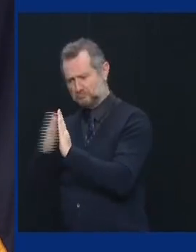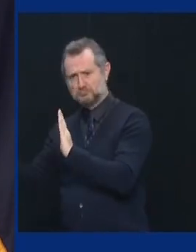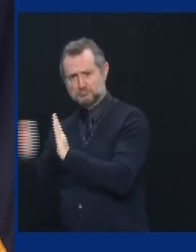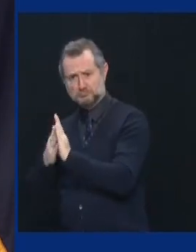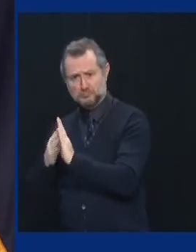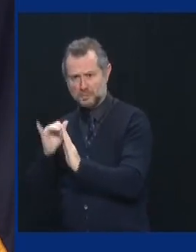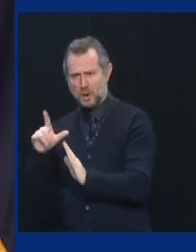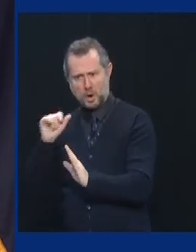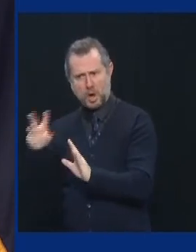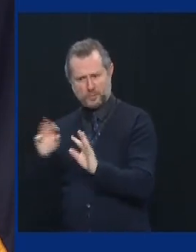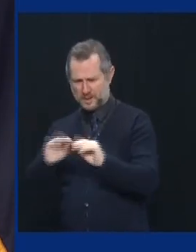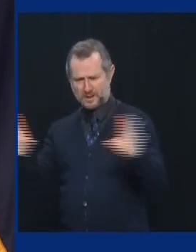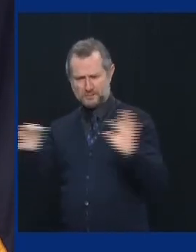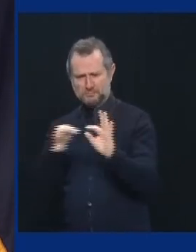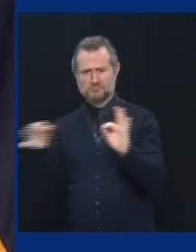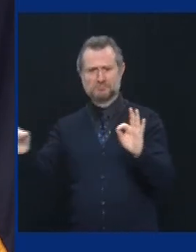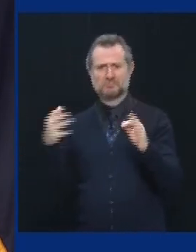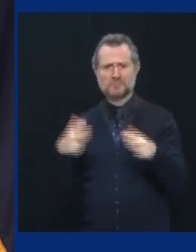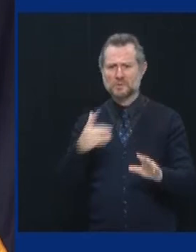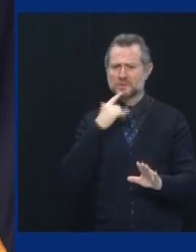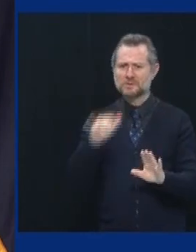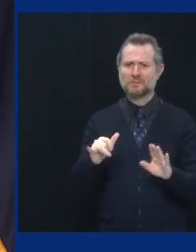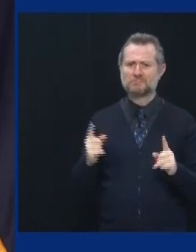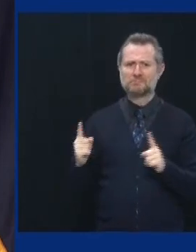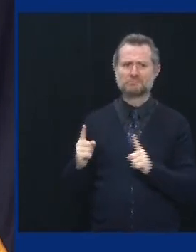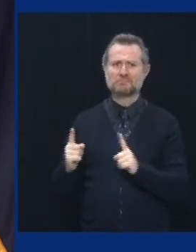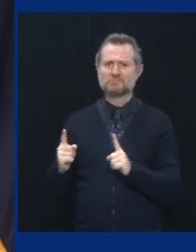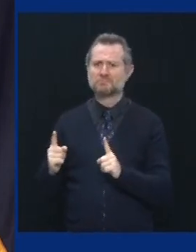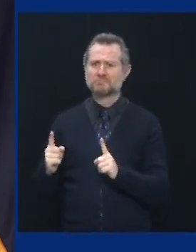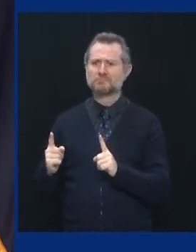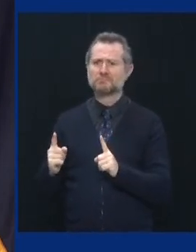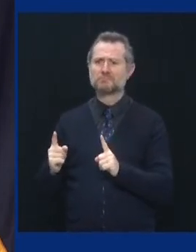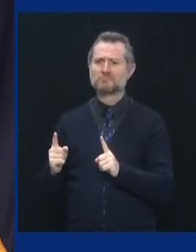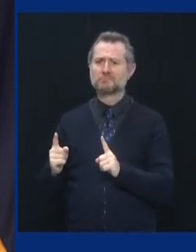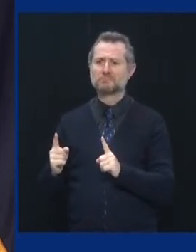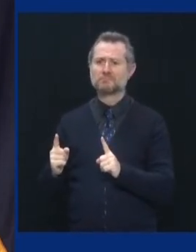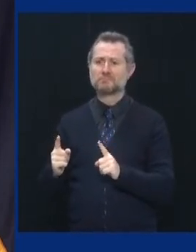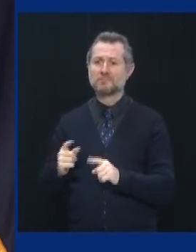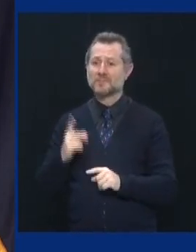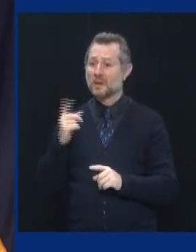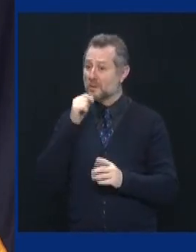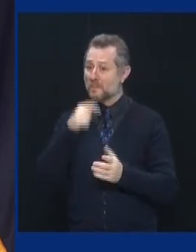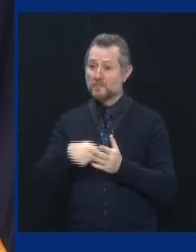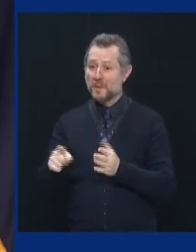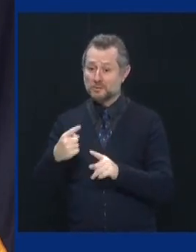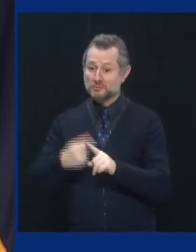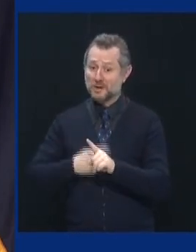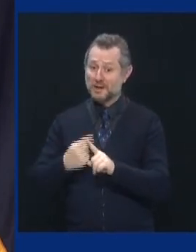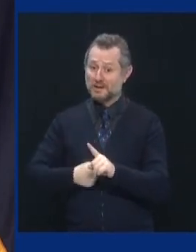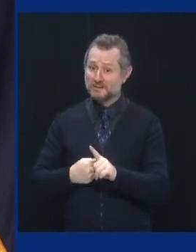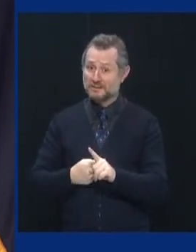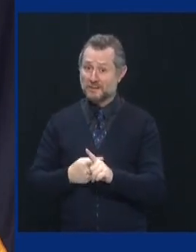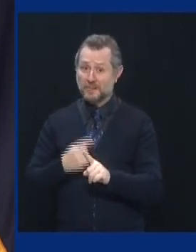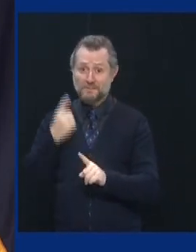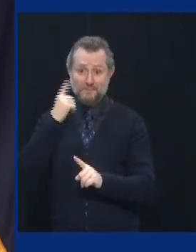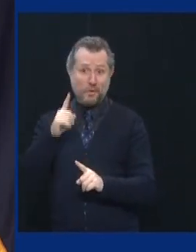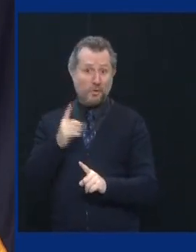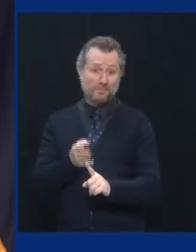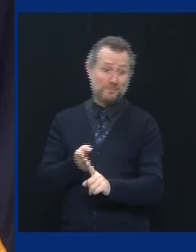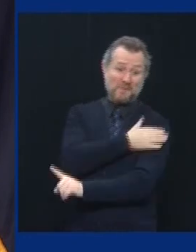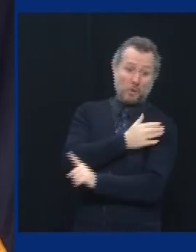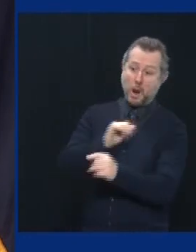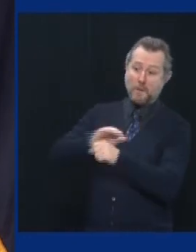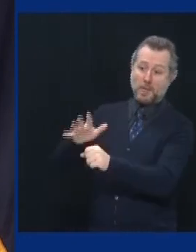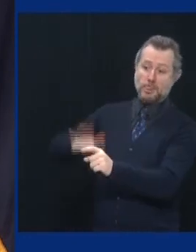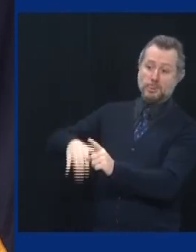law. So, you know, if a person doesn't pay rent for a different time period or for a